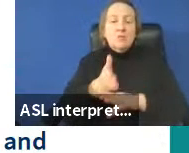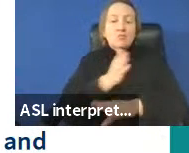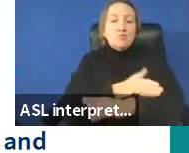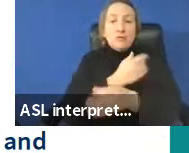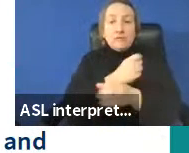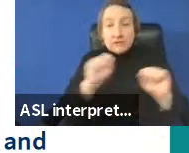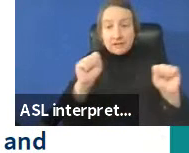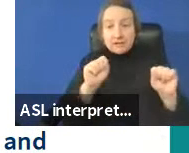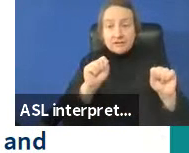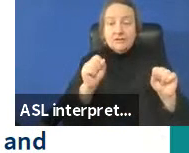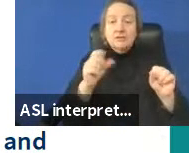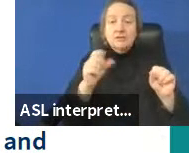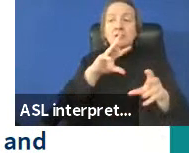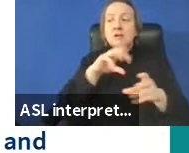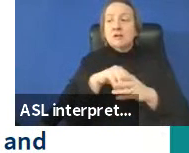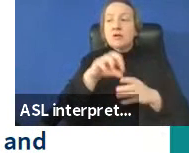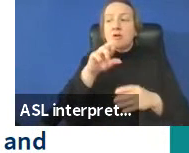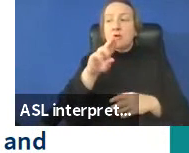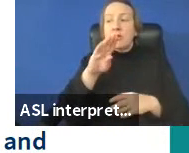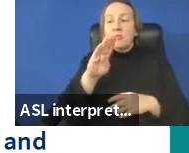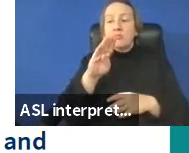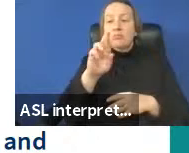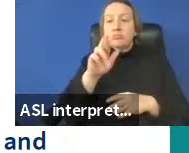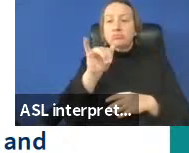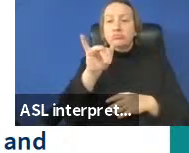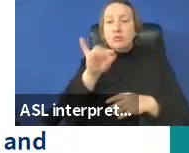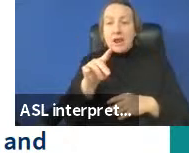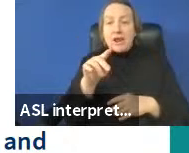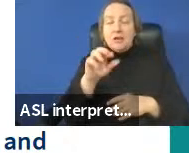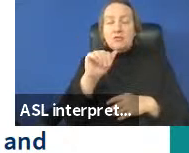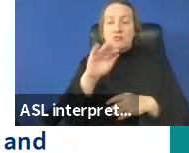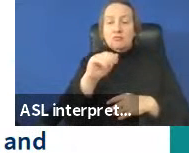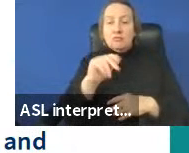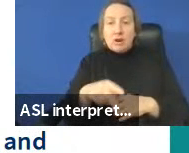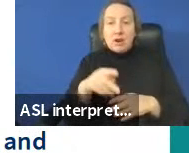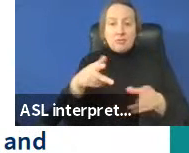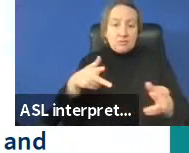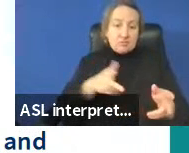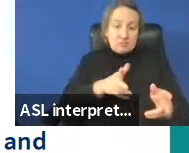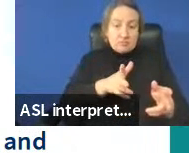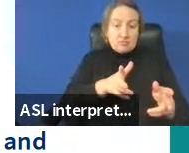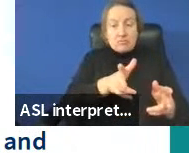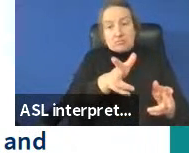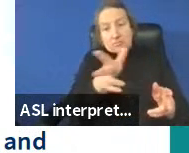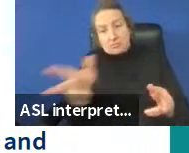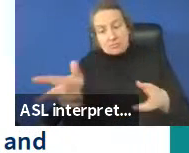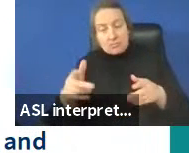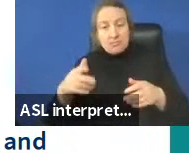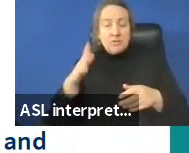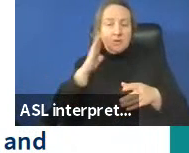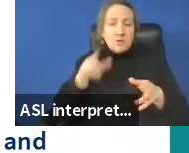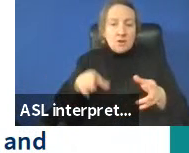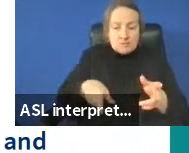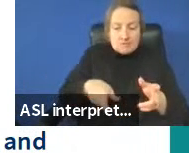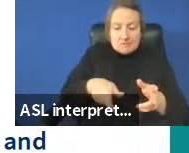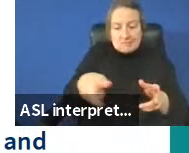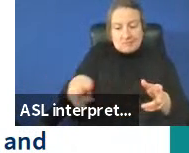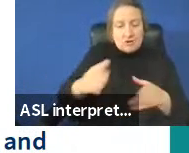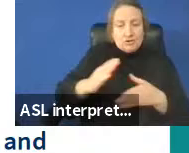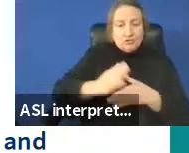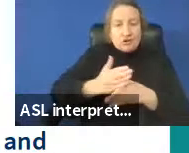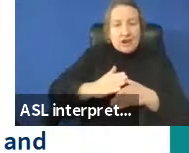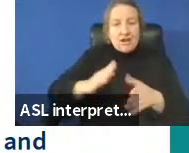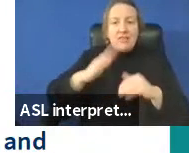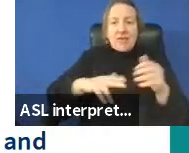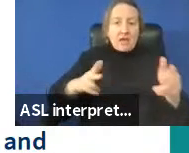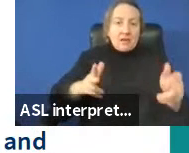including braided ramps, which is where one on-ramp crosses over the top of an off-ramp. Rather than having the weaving